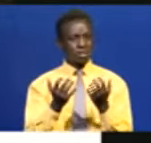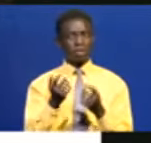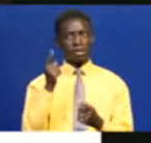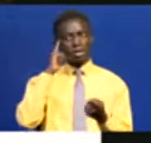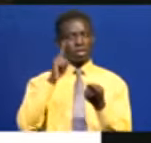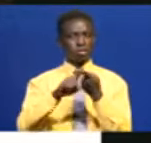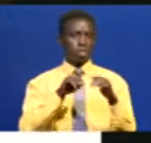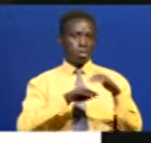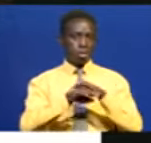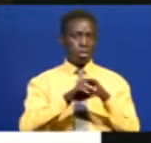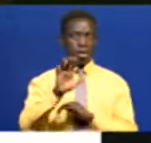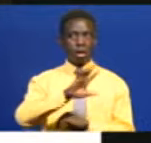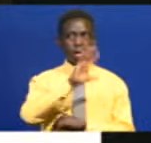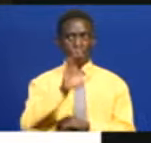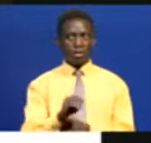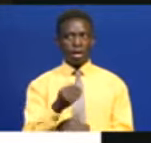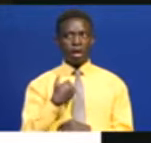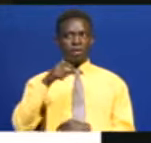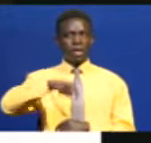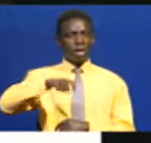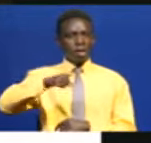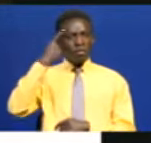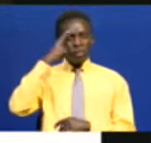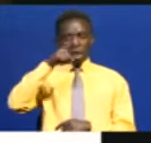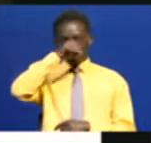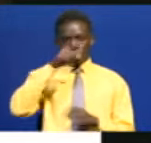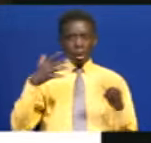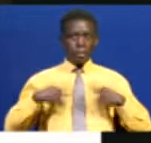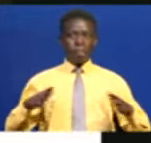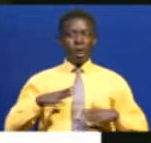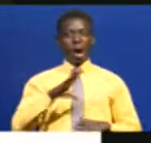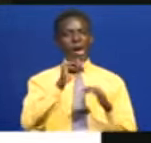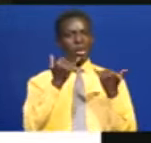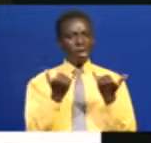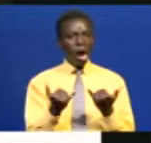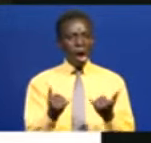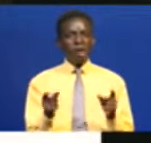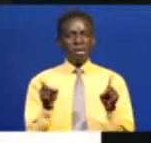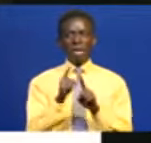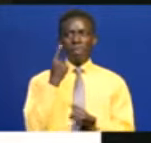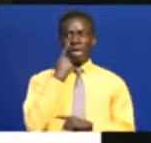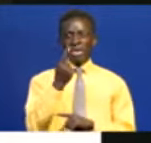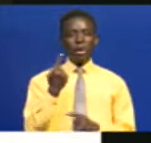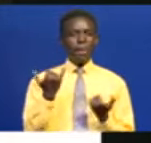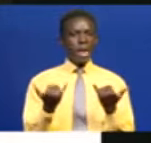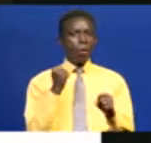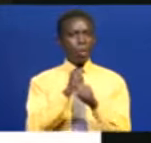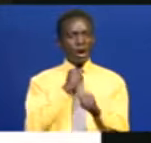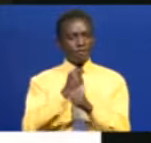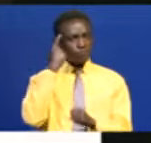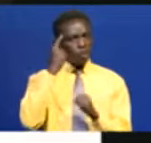Africa, a new door for Turkish people. And now I am working for